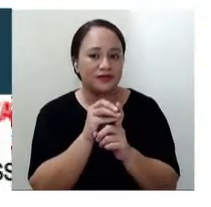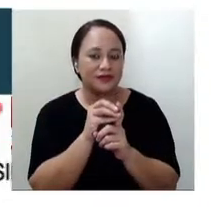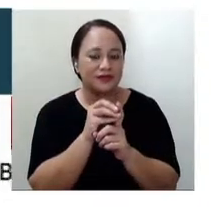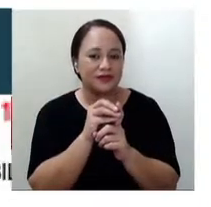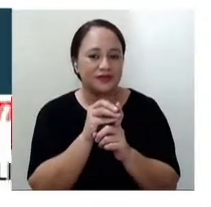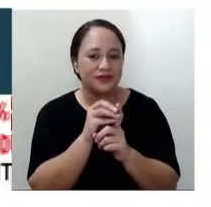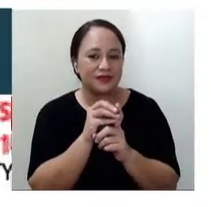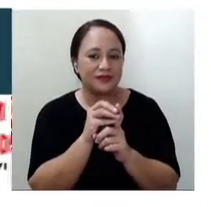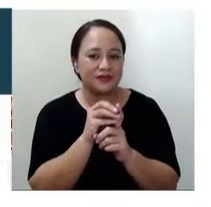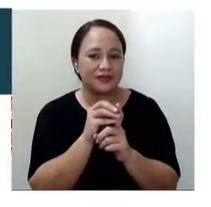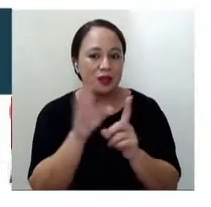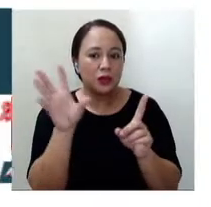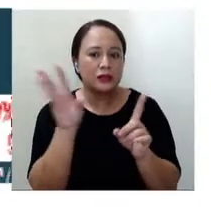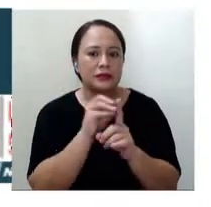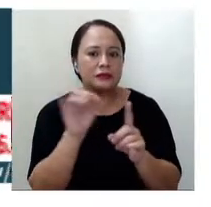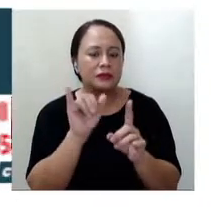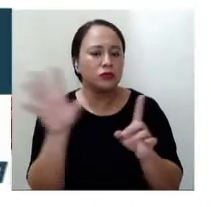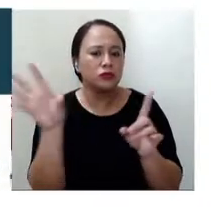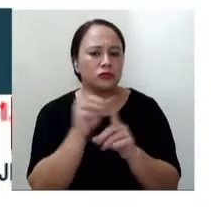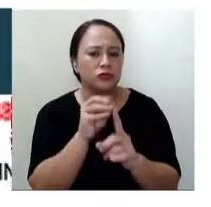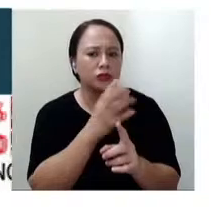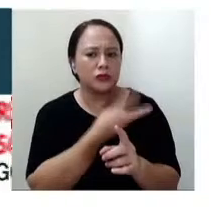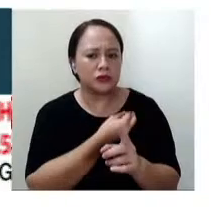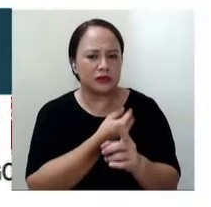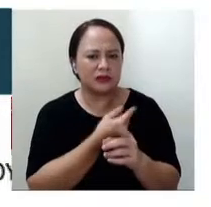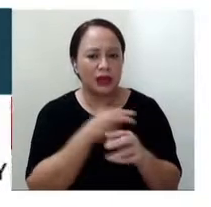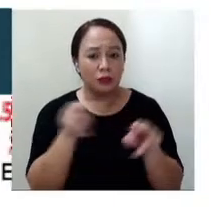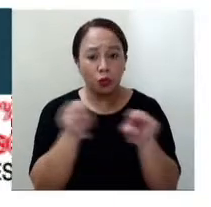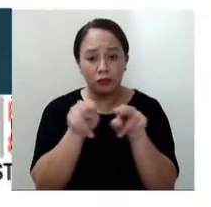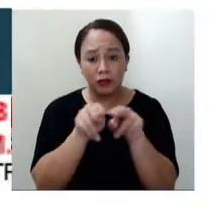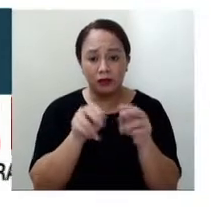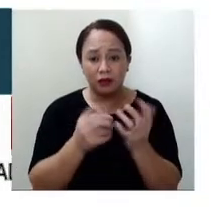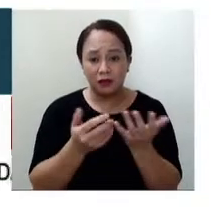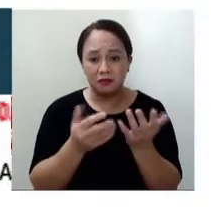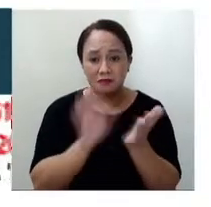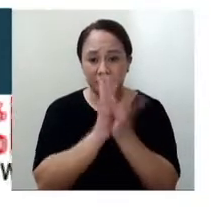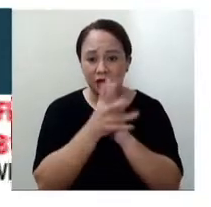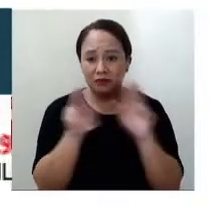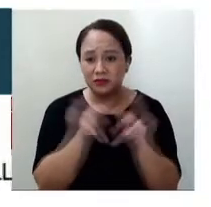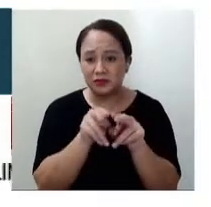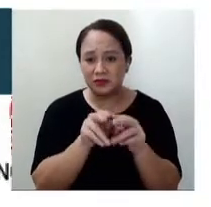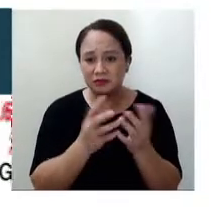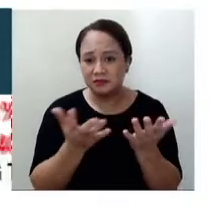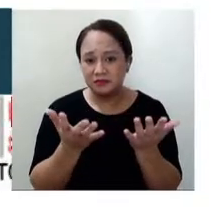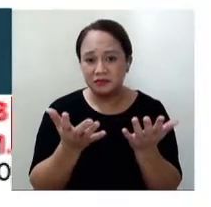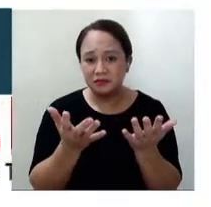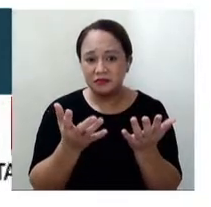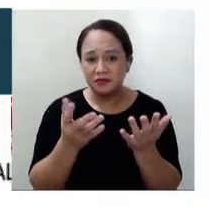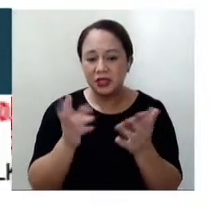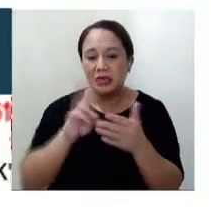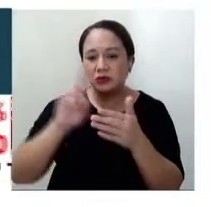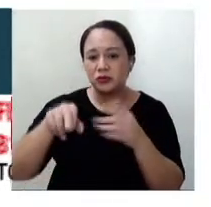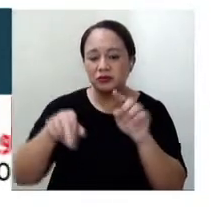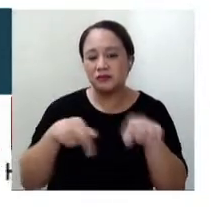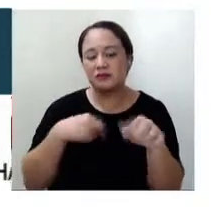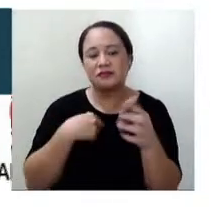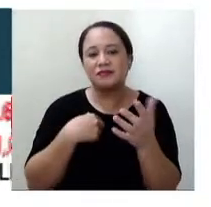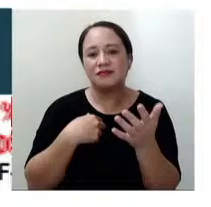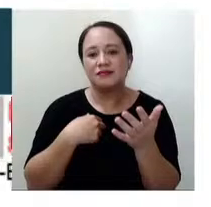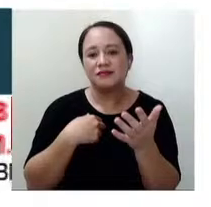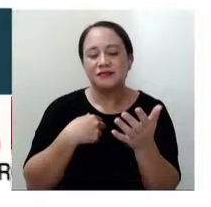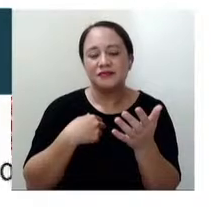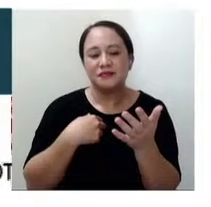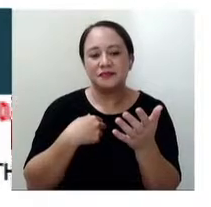of impunity sort of normalizes collateral damage? Absolutely, and